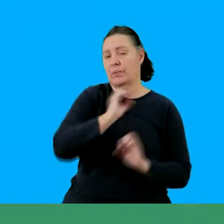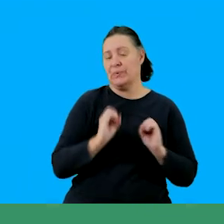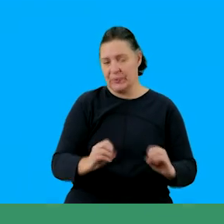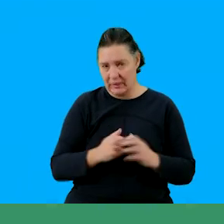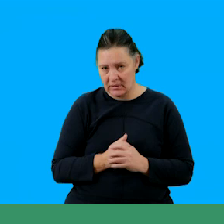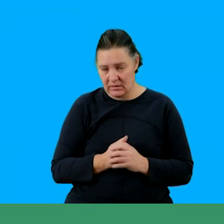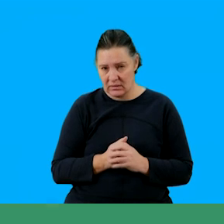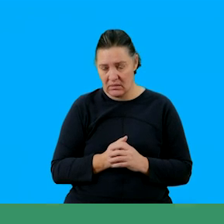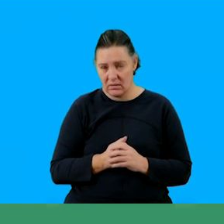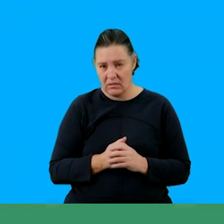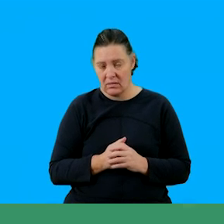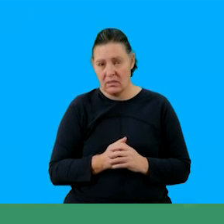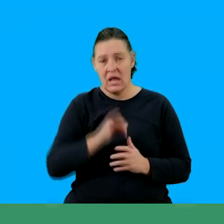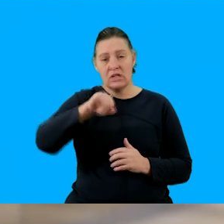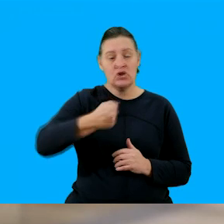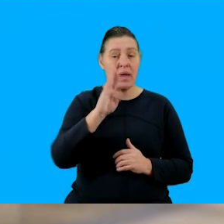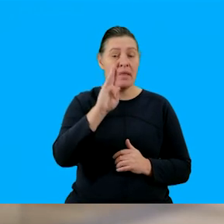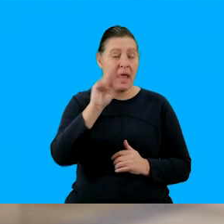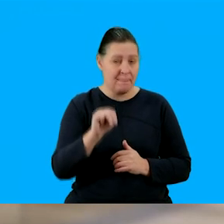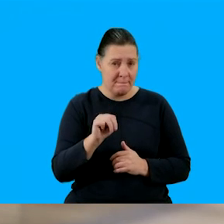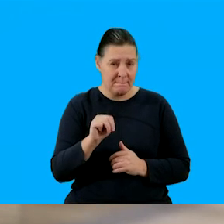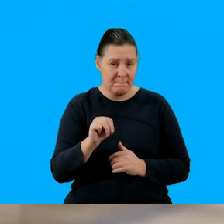the environment. So obviously